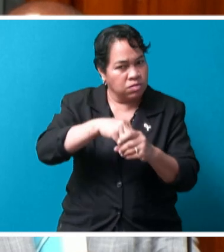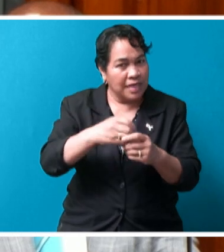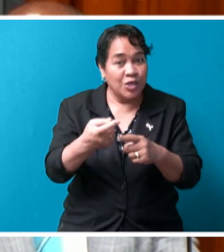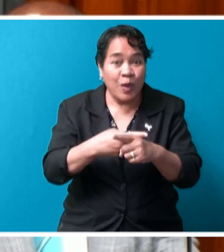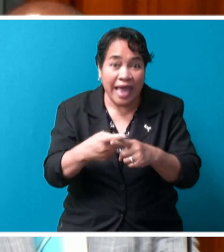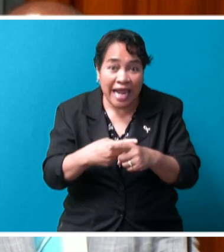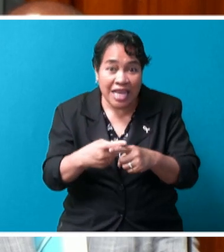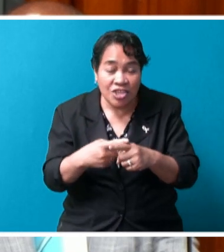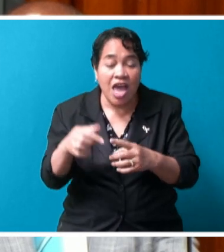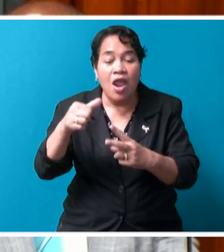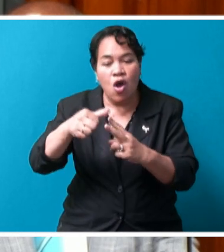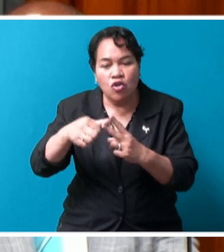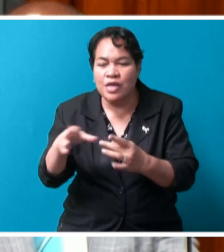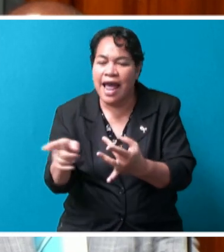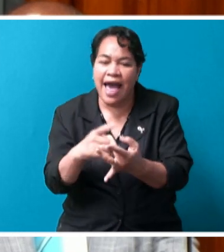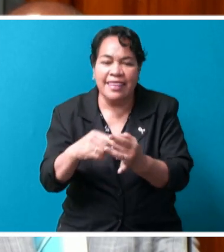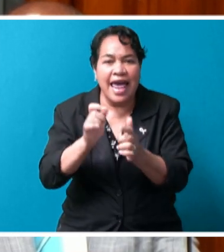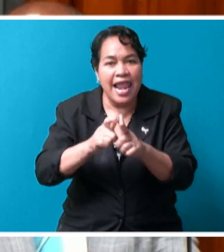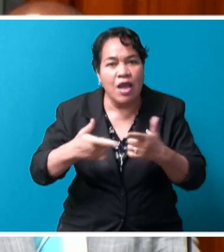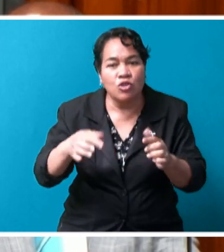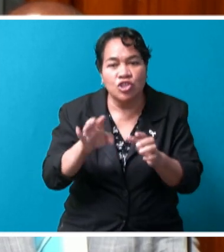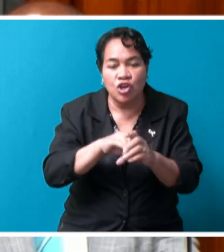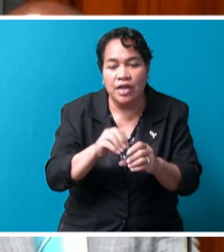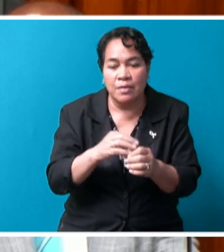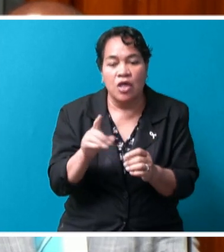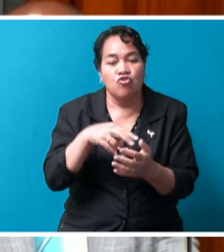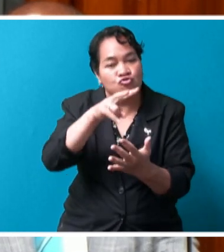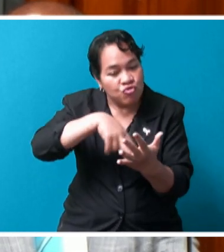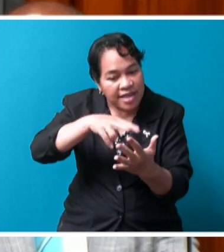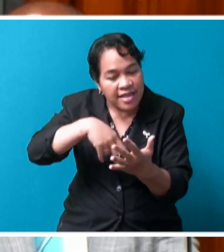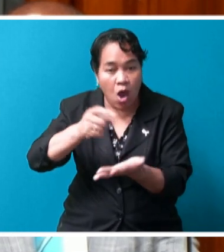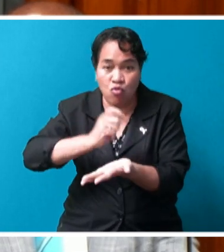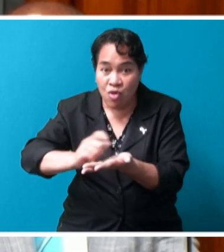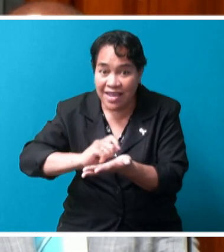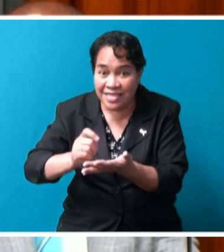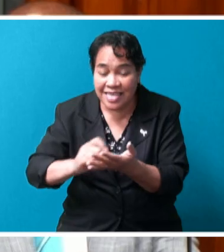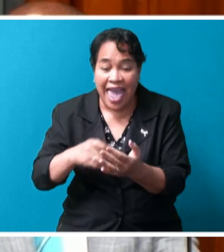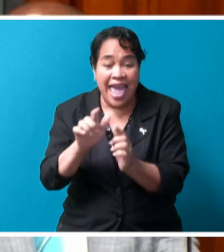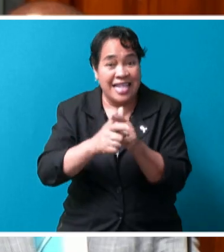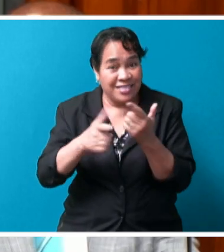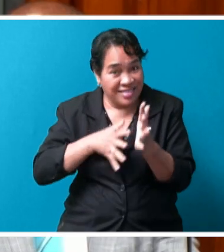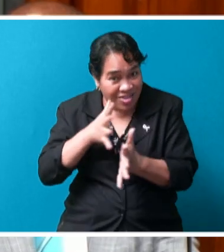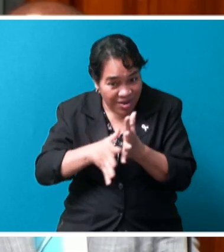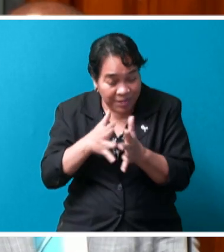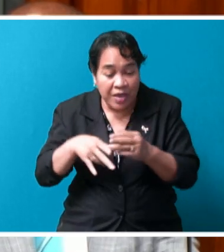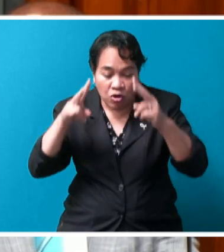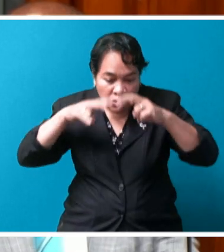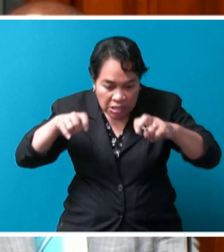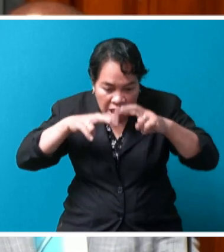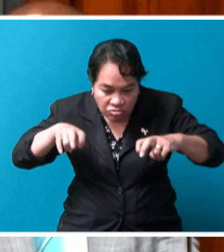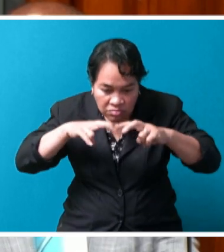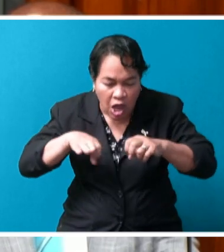and other language curriculum through reading, writing, comprehension, and research-based learning